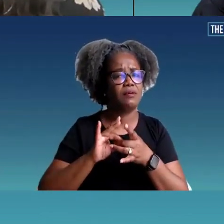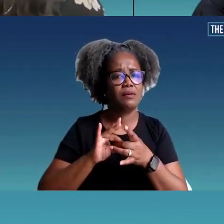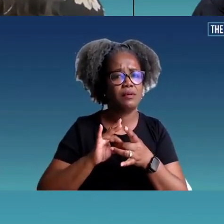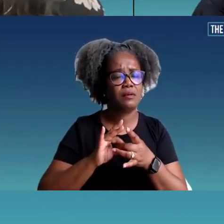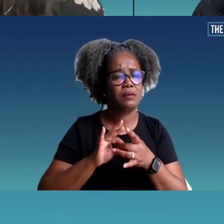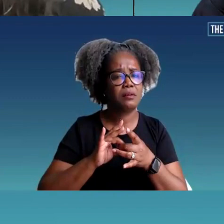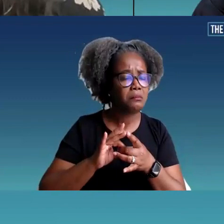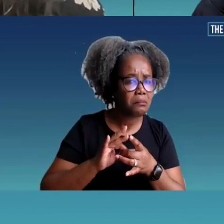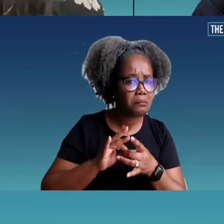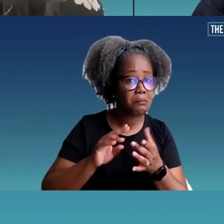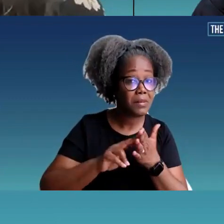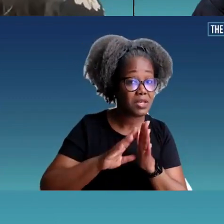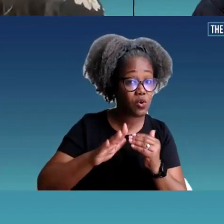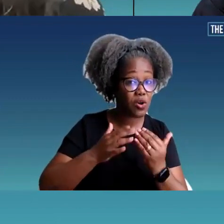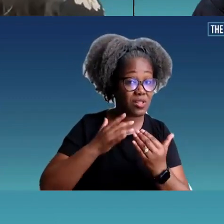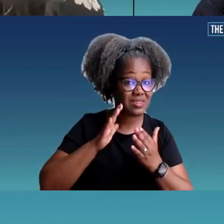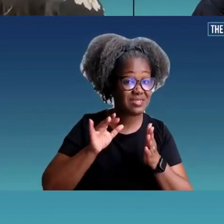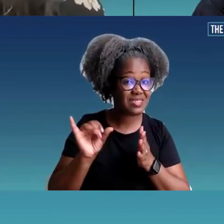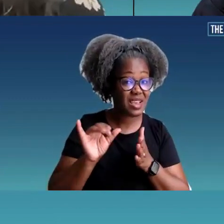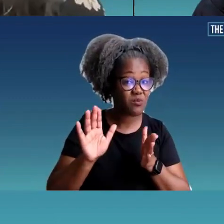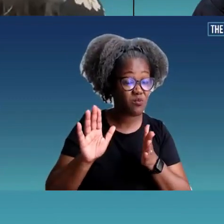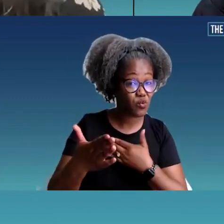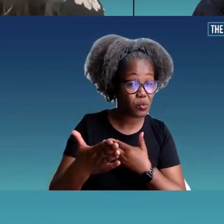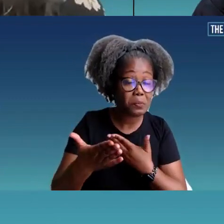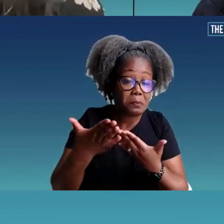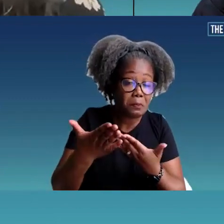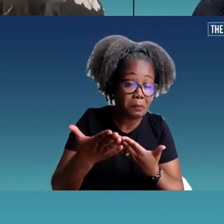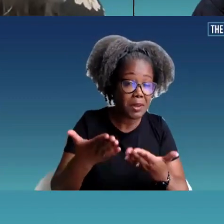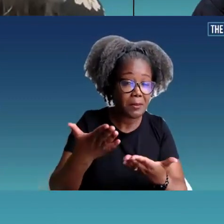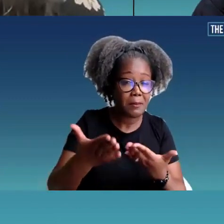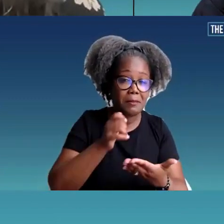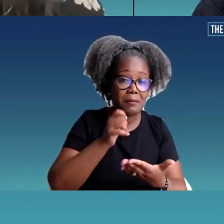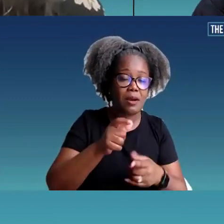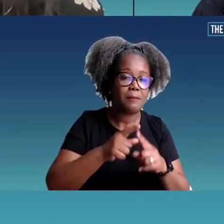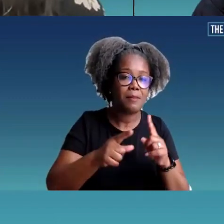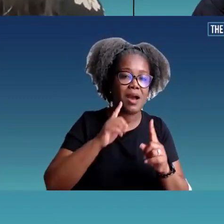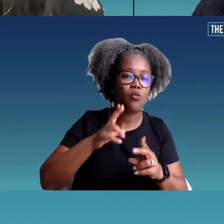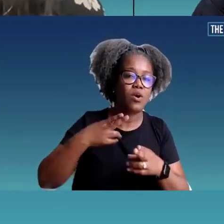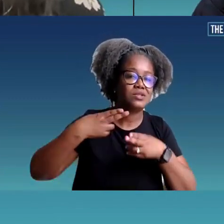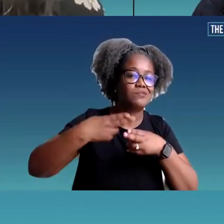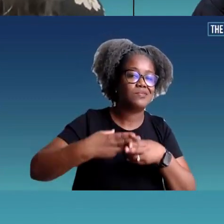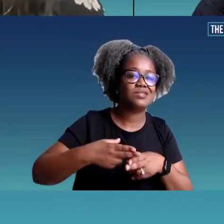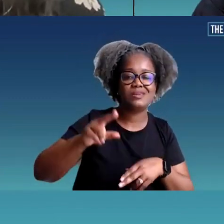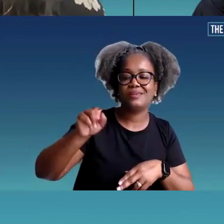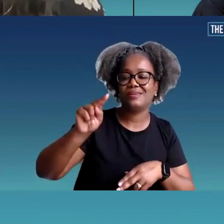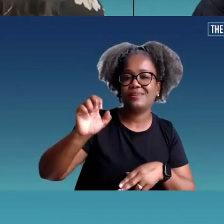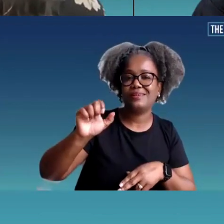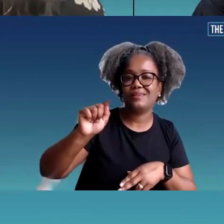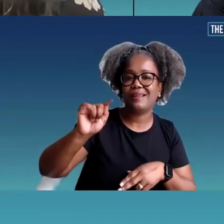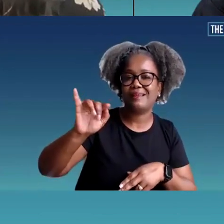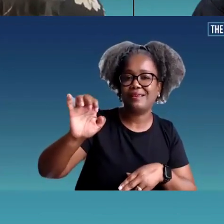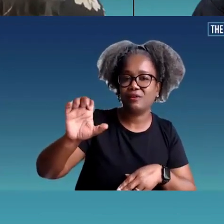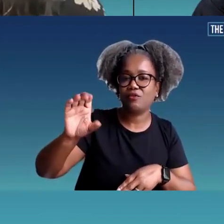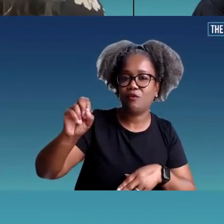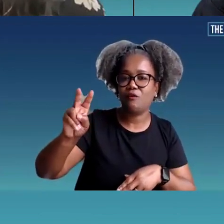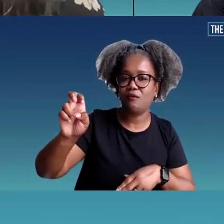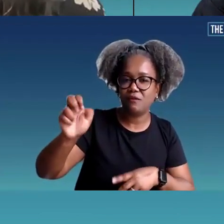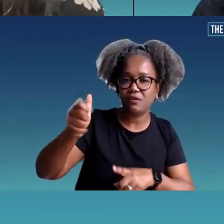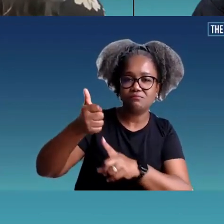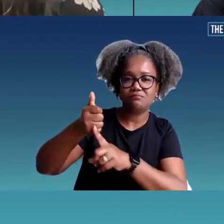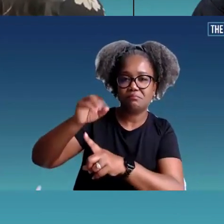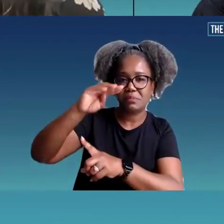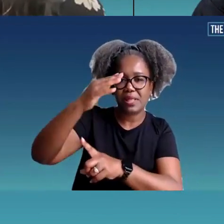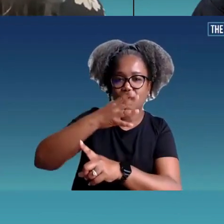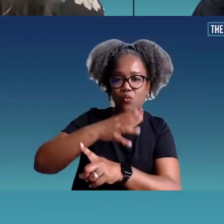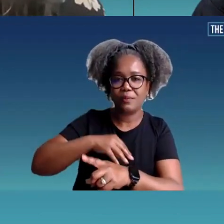Nettie Code, who was our founder, a community organizer in the community of Greensboro, a Black woman who represented her community